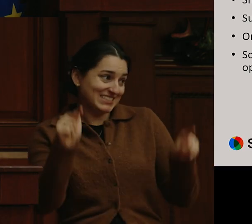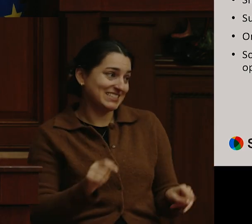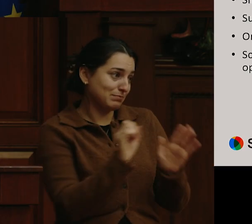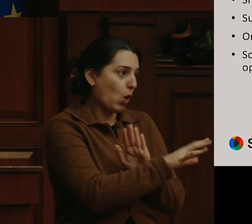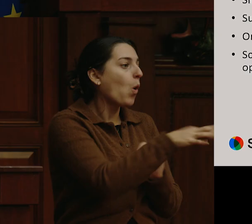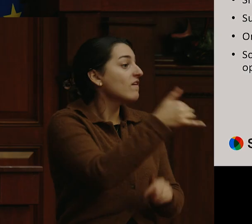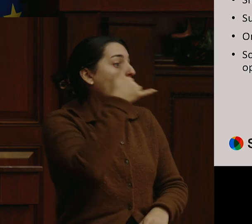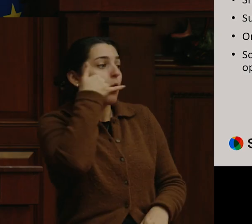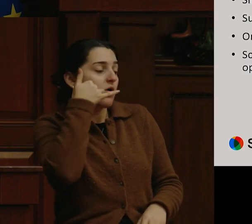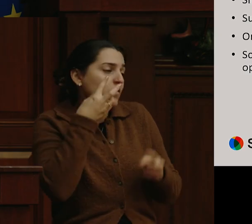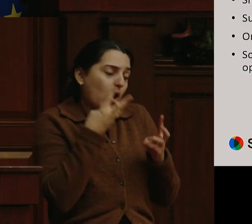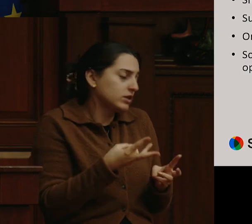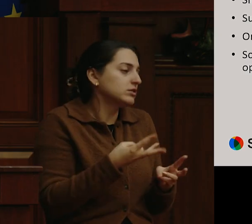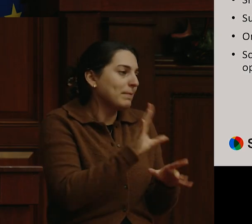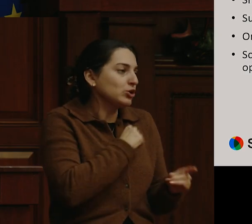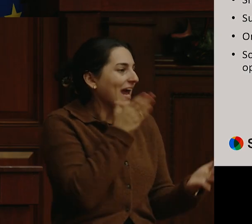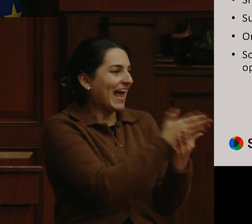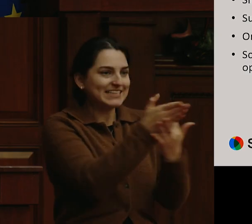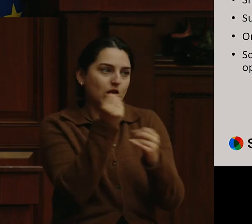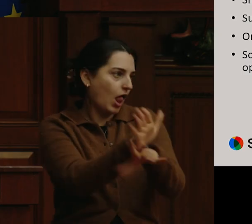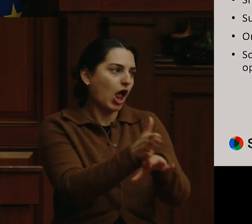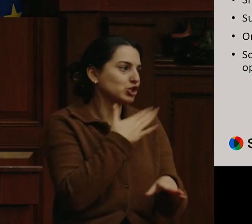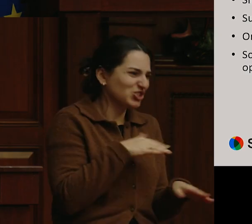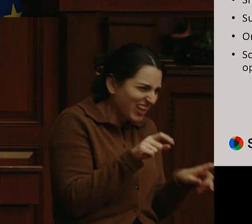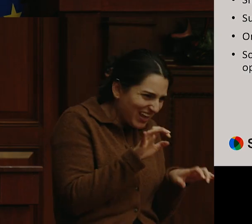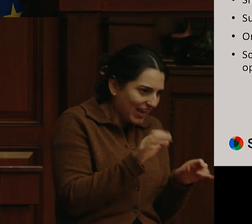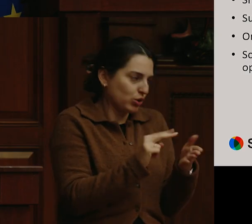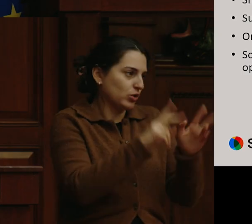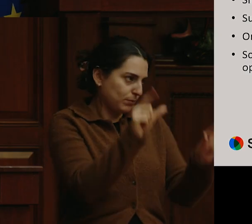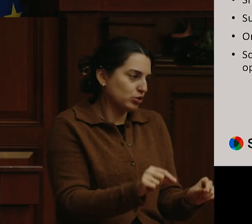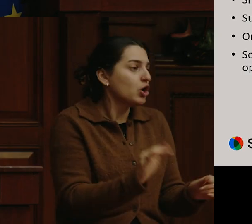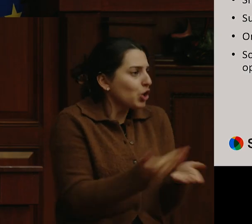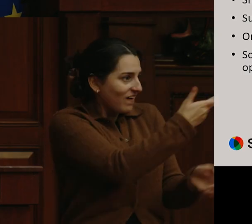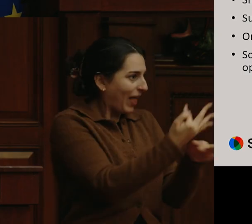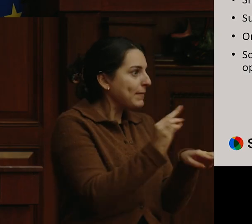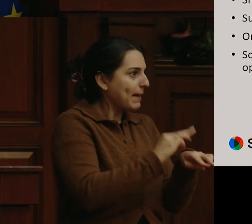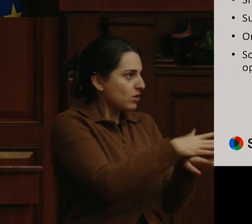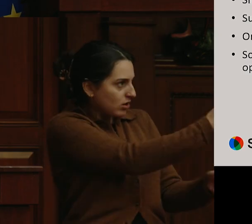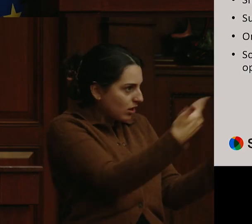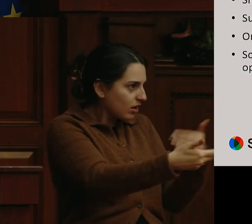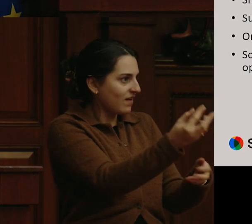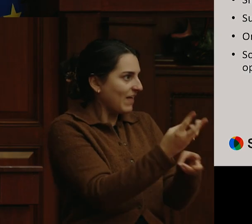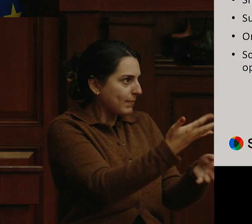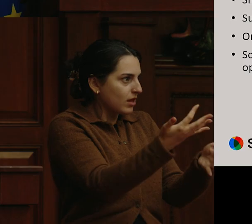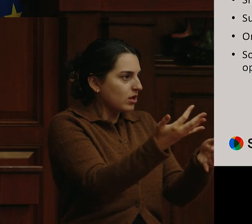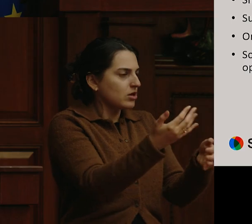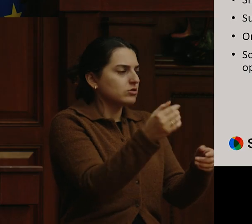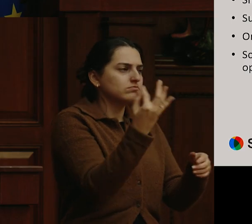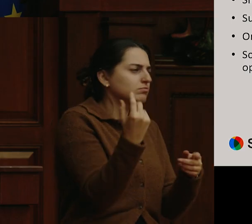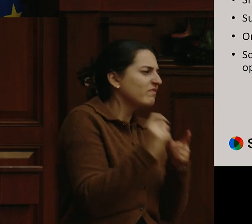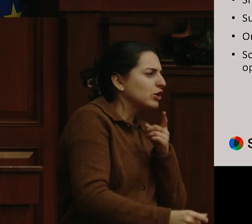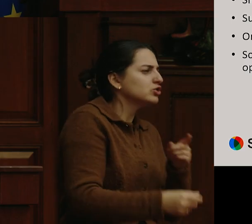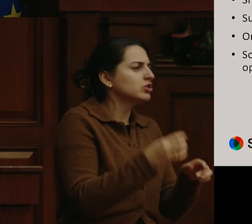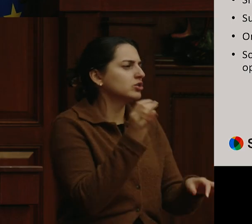do it over the phone. So we want to make sure that it's accessible to everybody. If you can encourage your family members, anybody that's involved